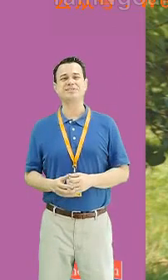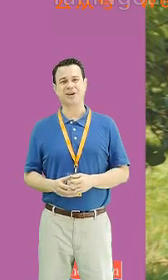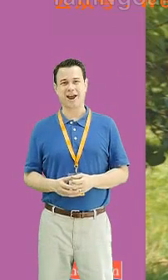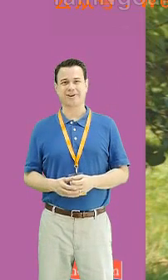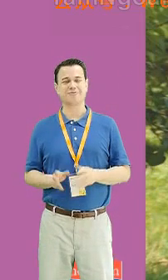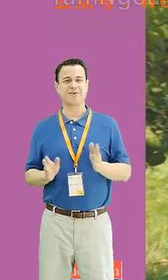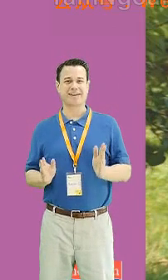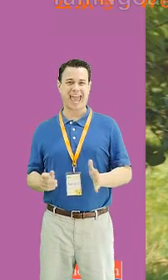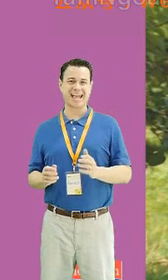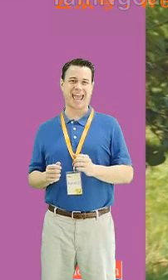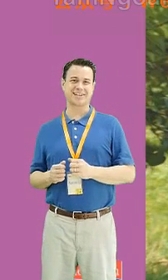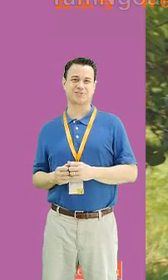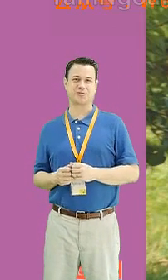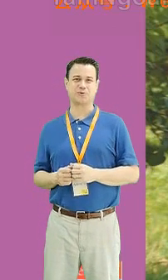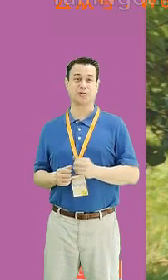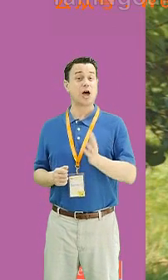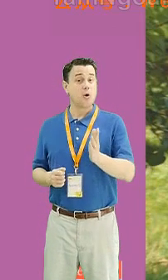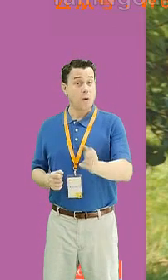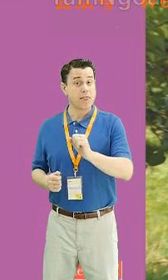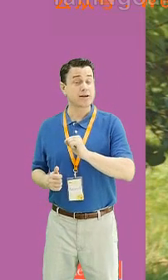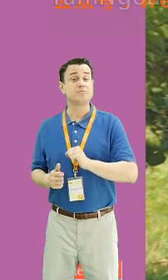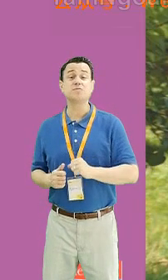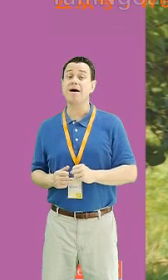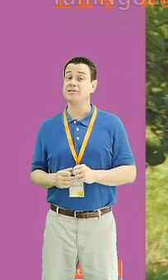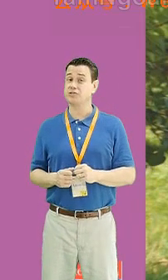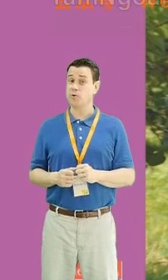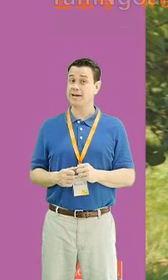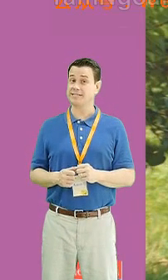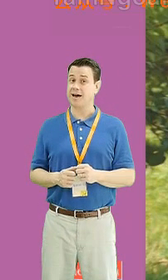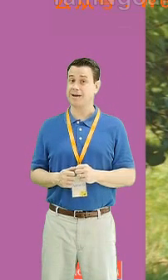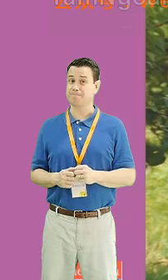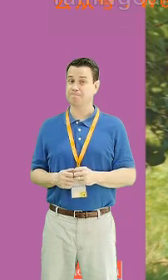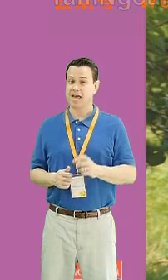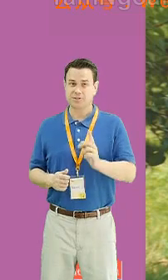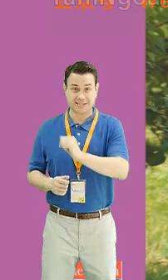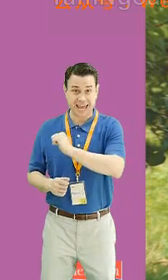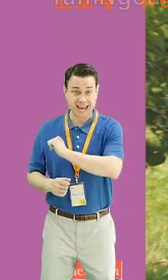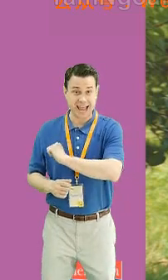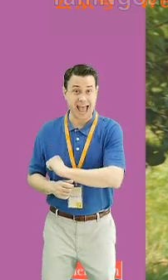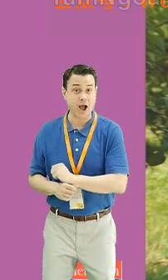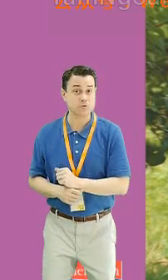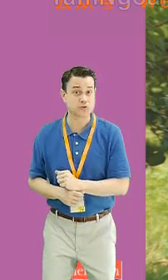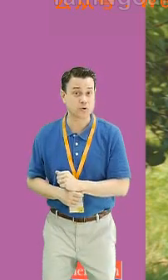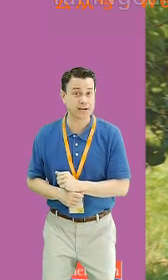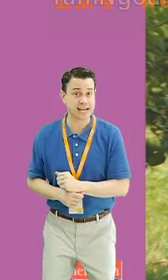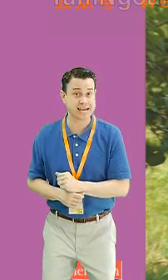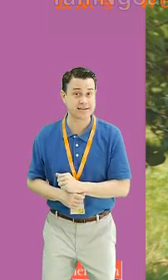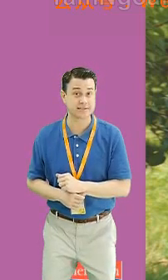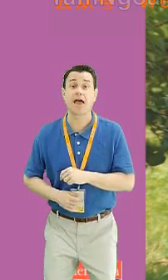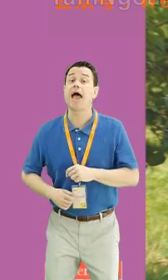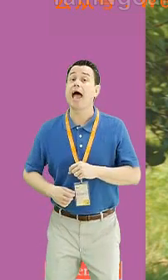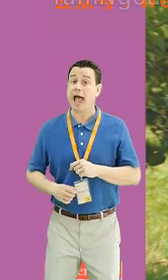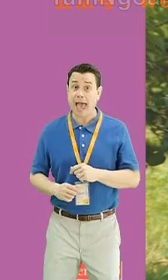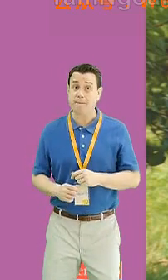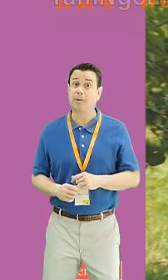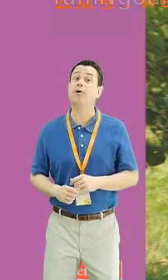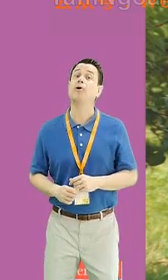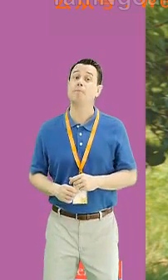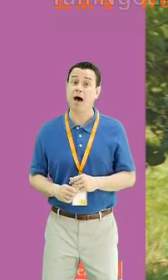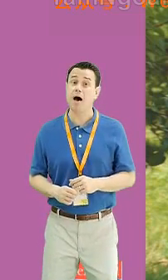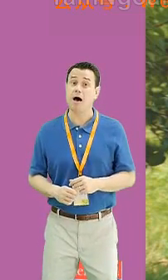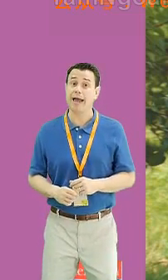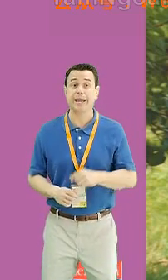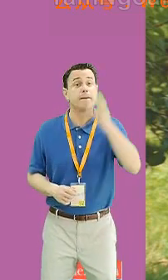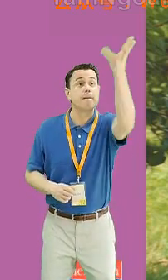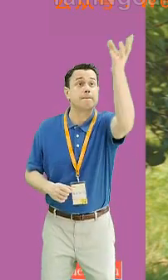Hi, I'm Teacher Aaron from Can Can School. Welcome to my story time. Today, our story is